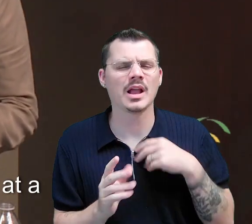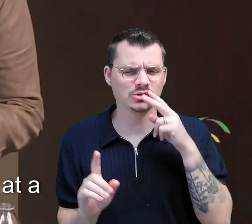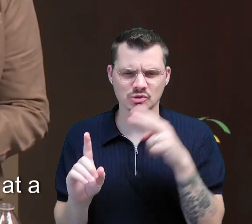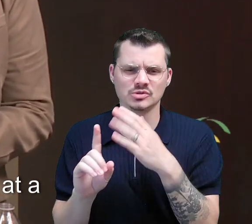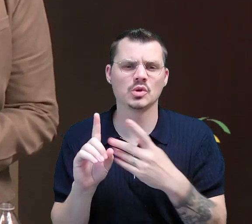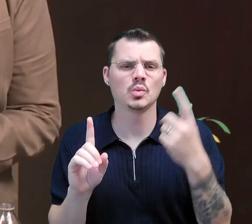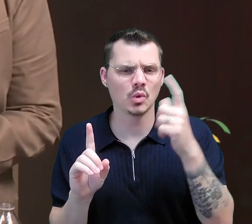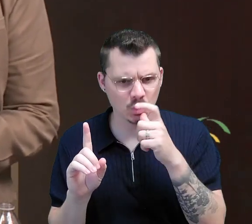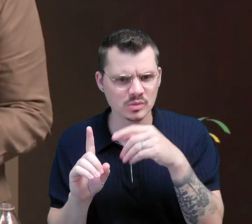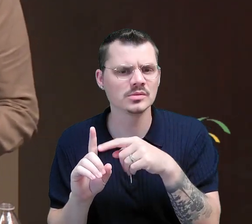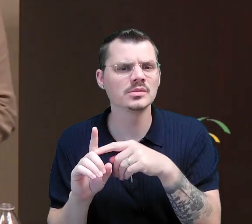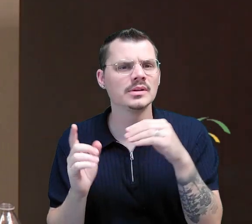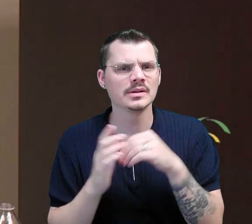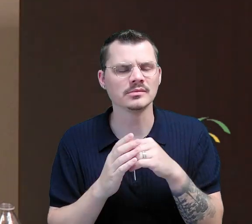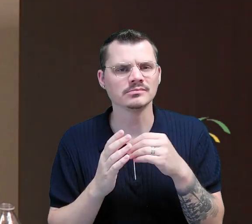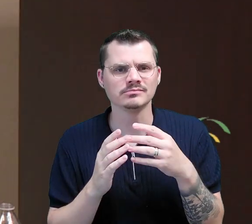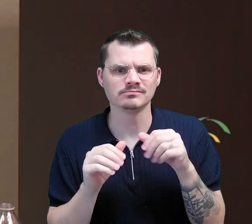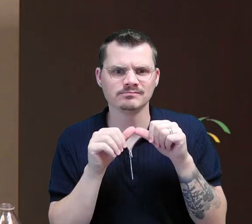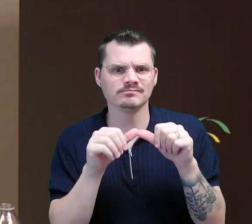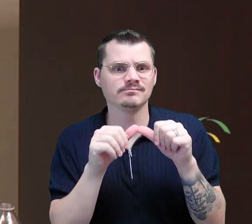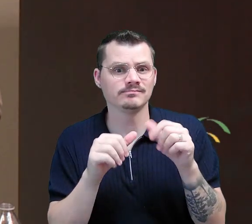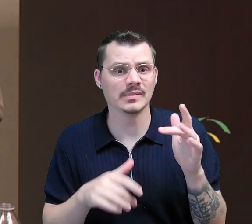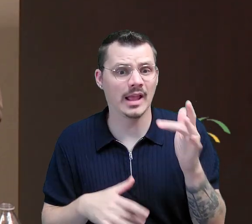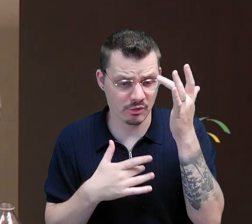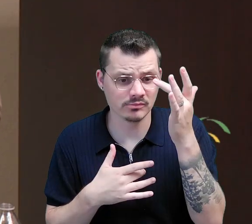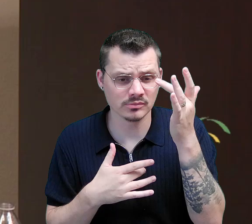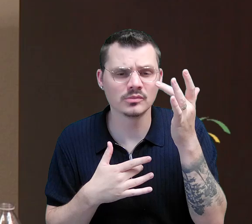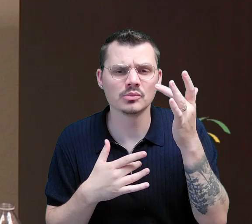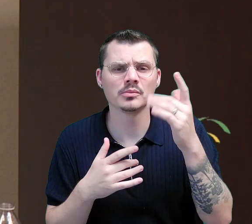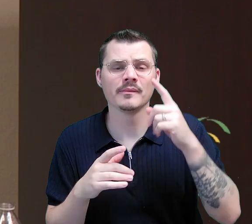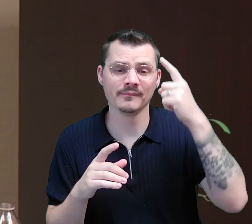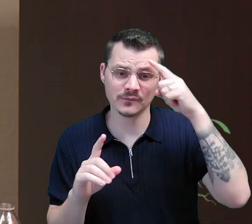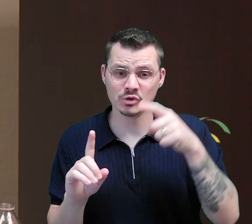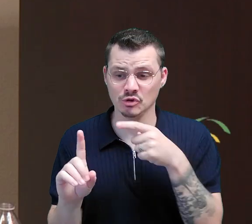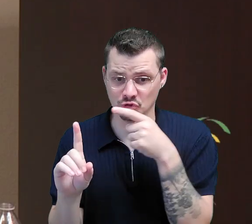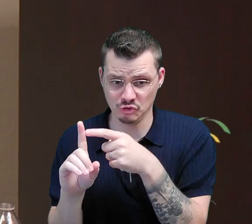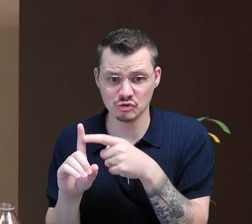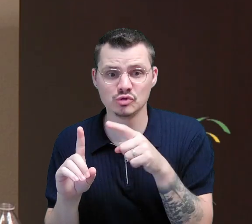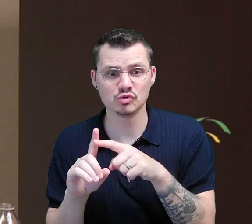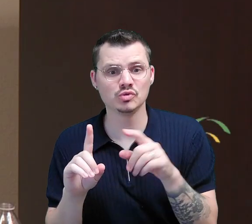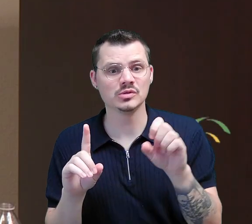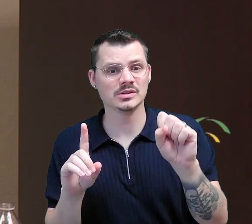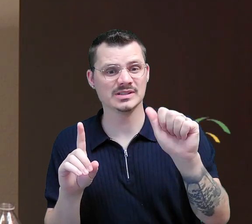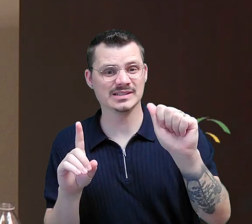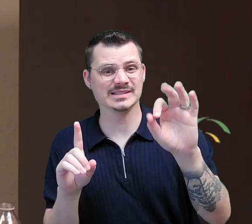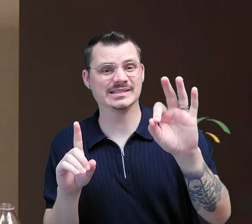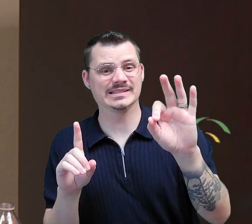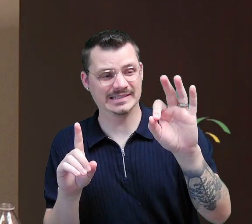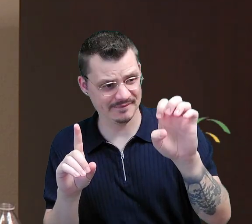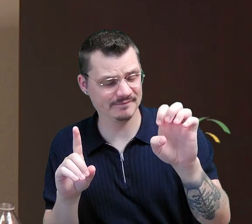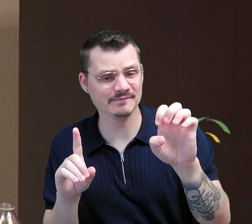other day who's at a state of illness where for her to be